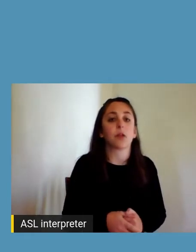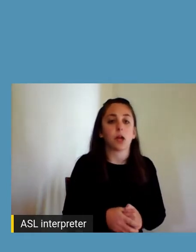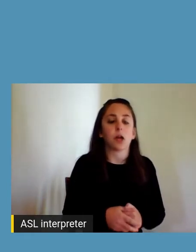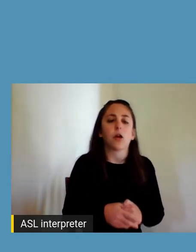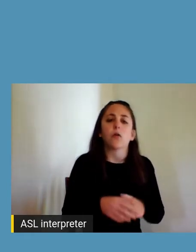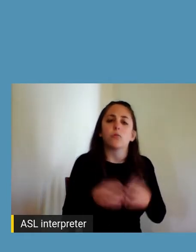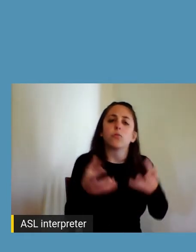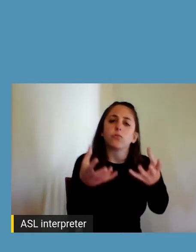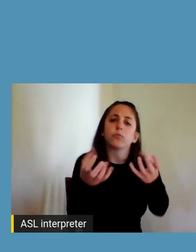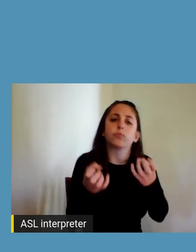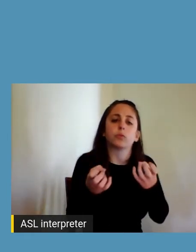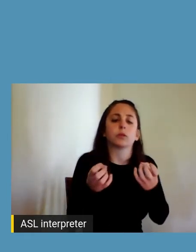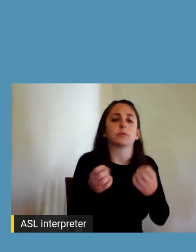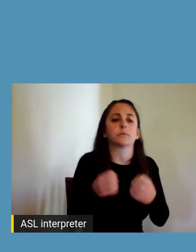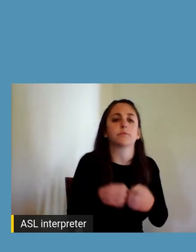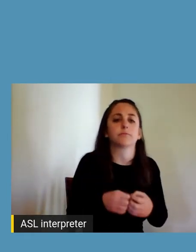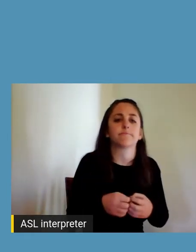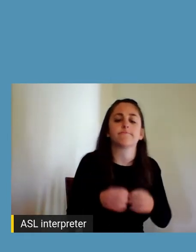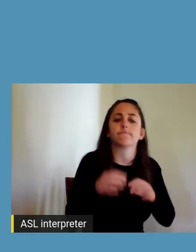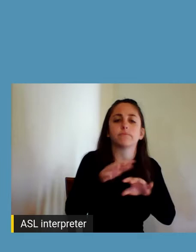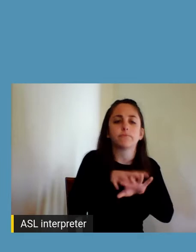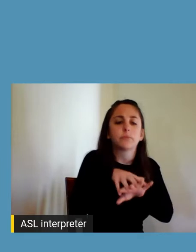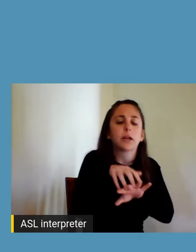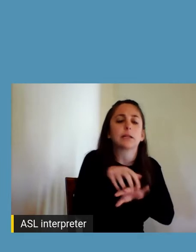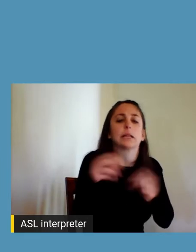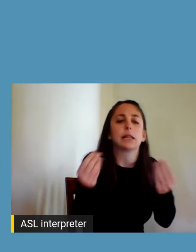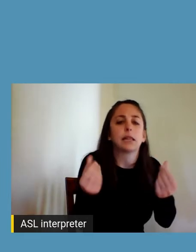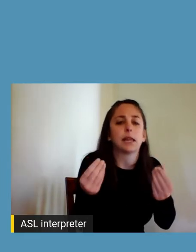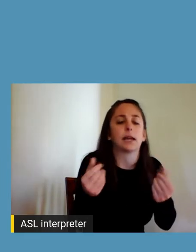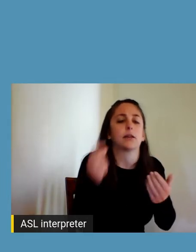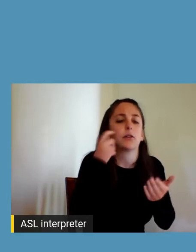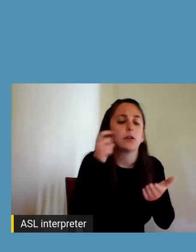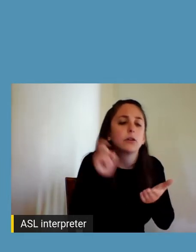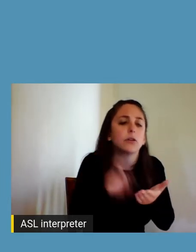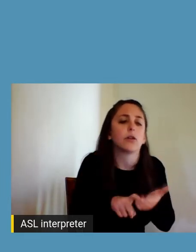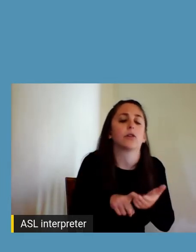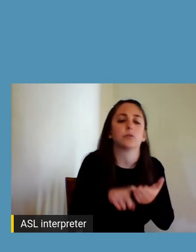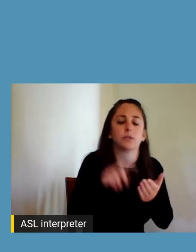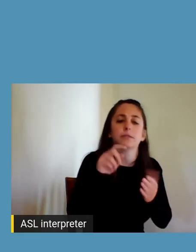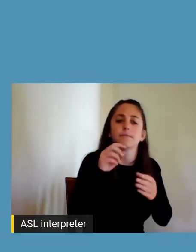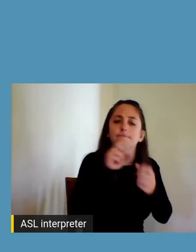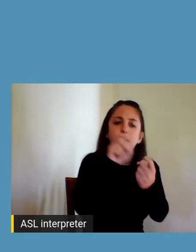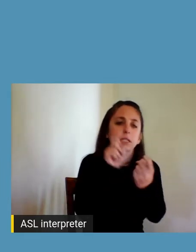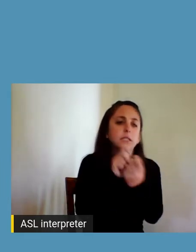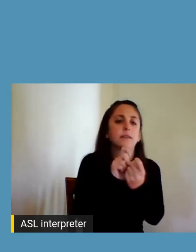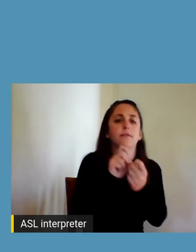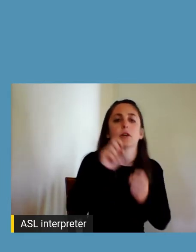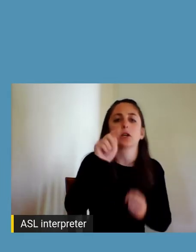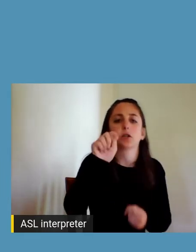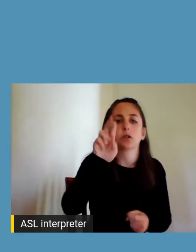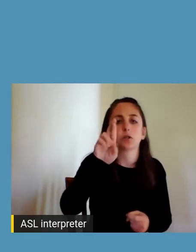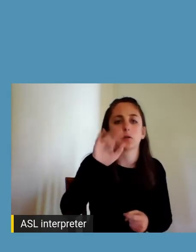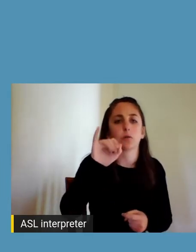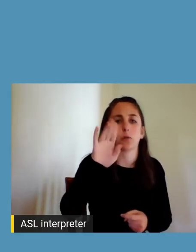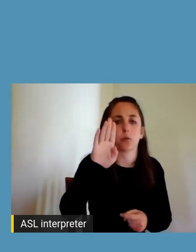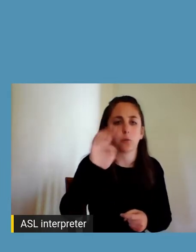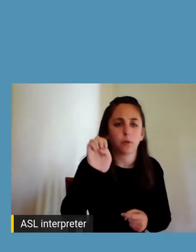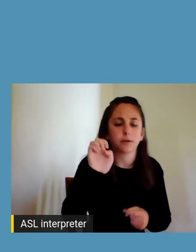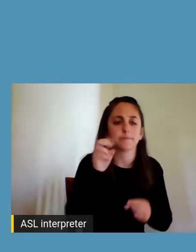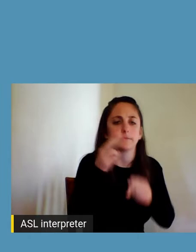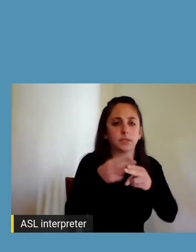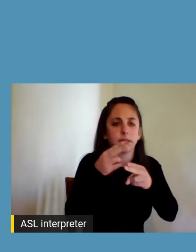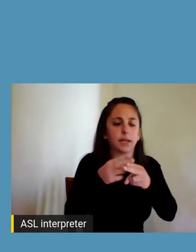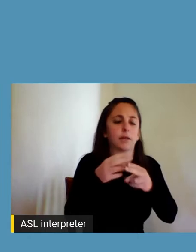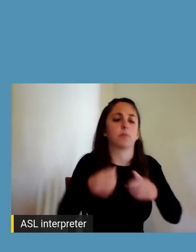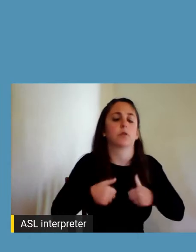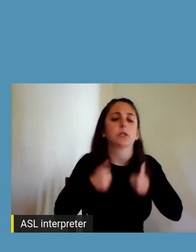well. The Museum of Photographic Arts acknowledges its presence in Kumeyaay land. The museum respects the ancestral tie of the